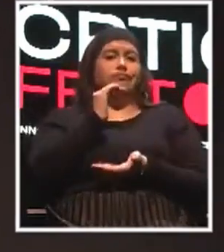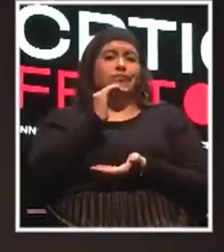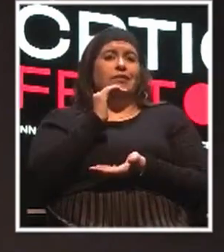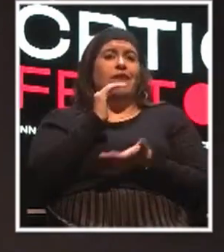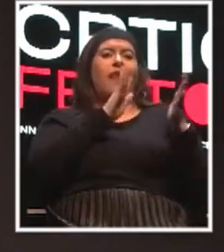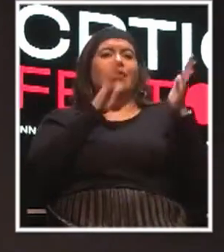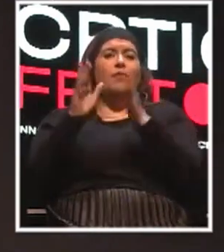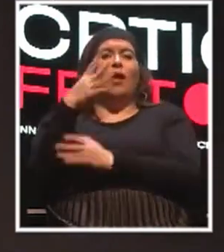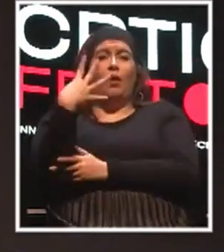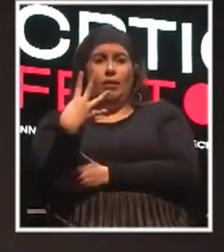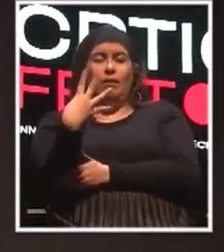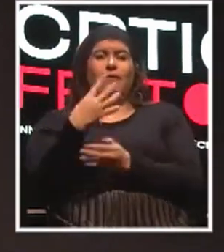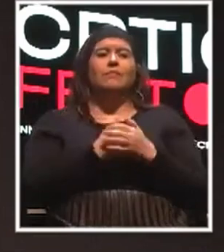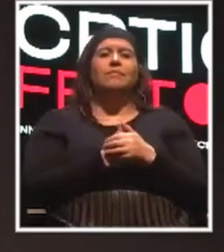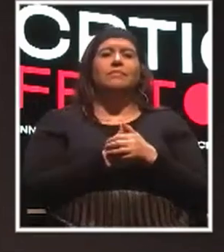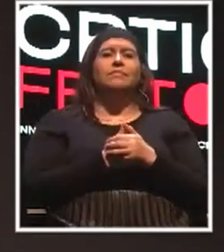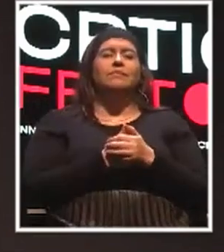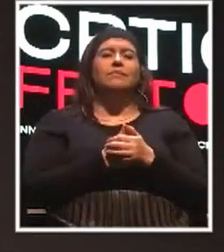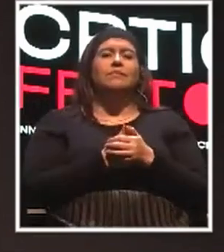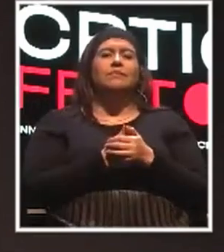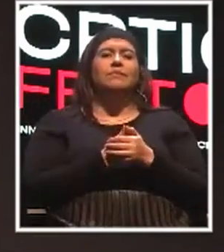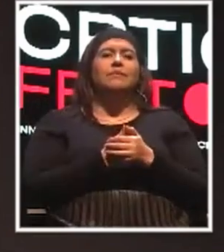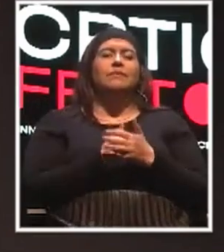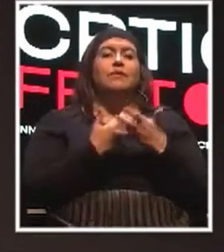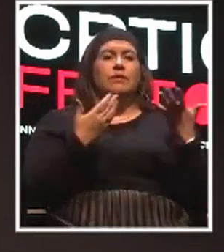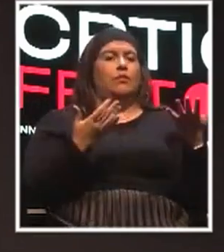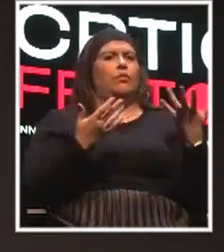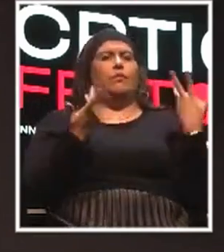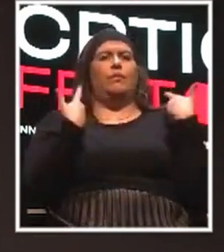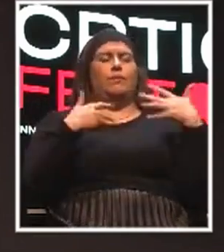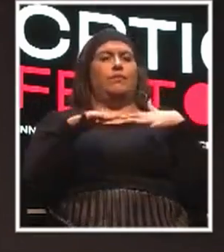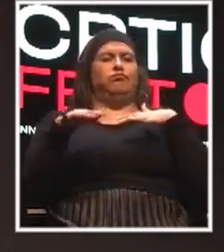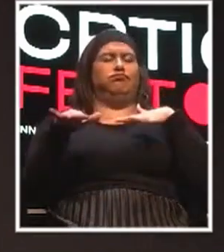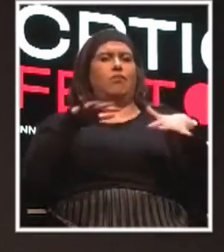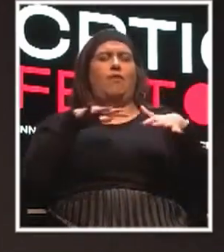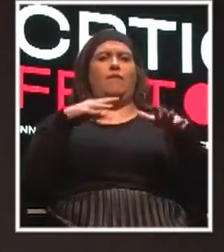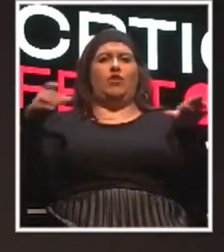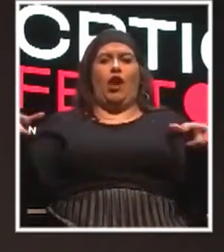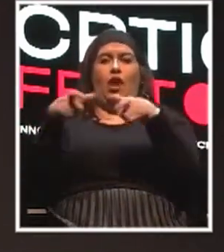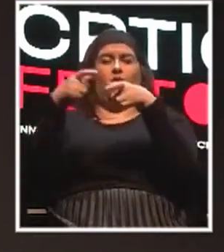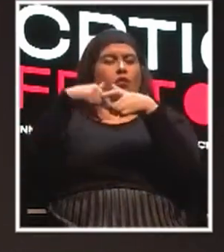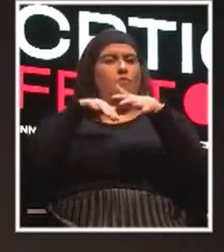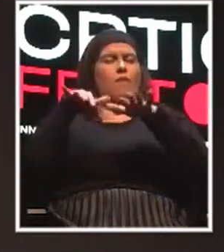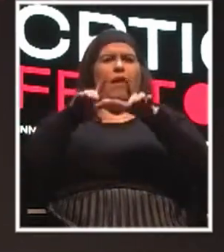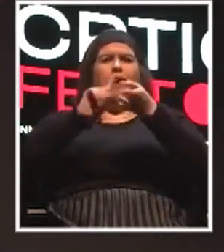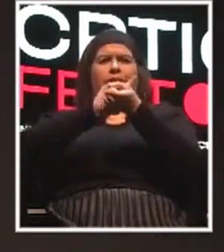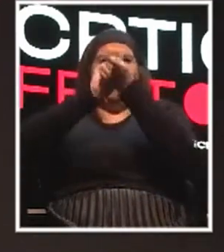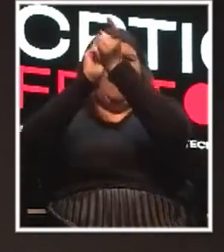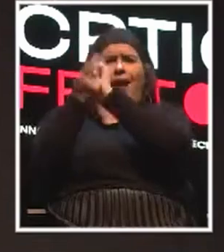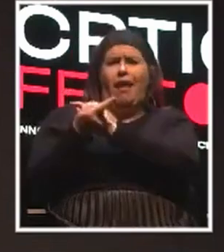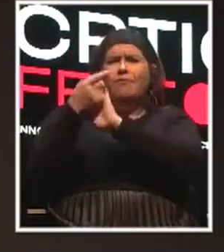then corporate cataclysm, bad changes of regime,